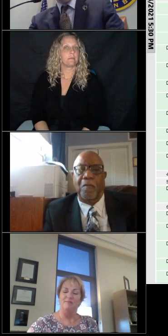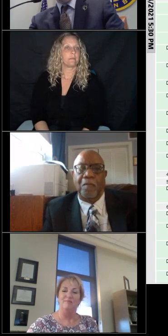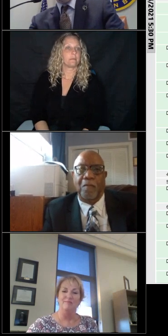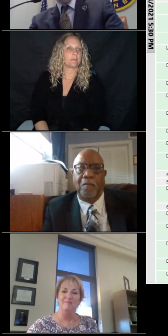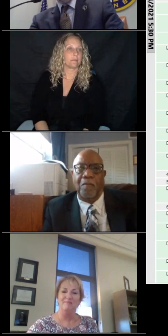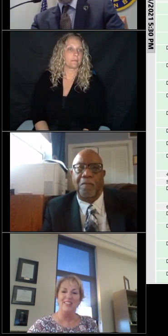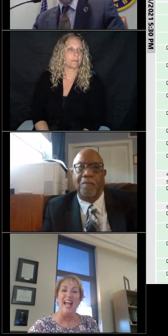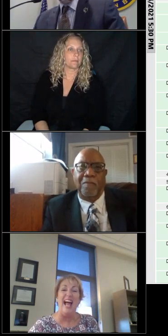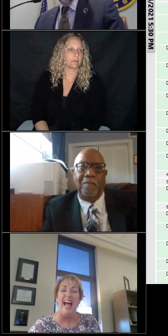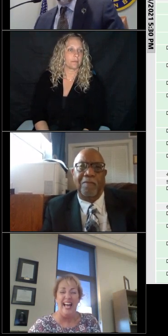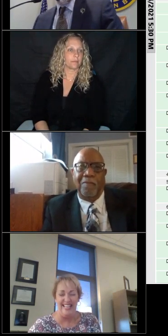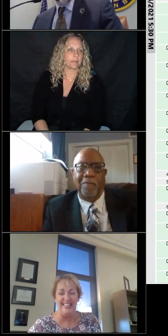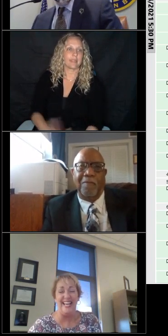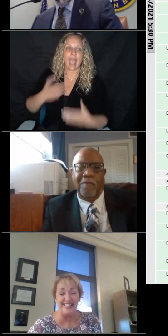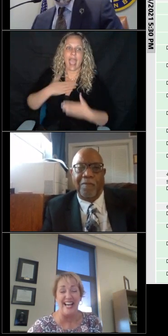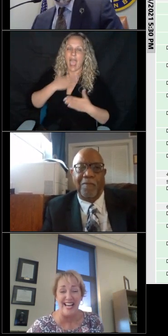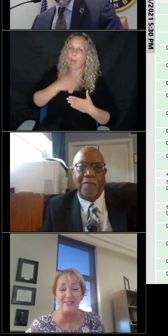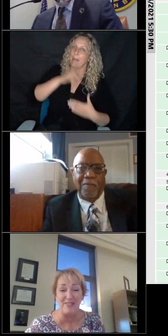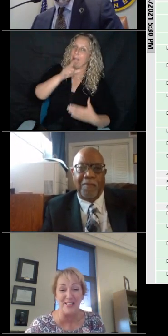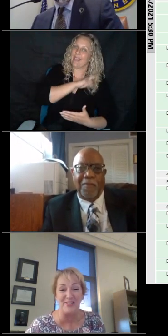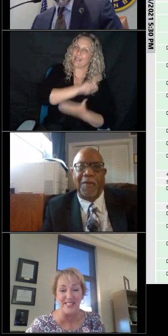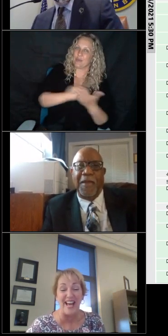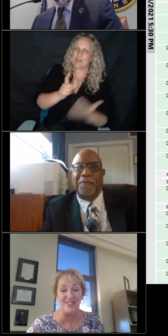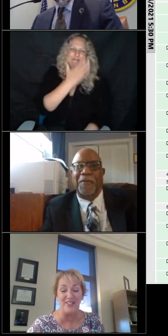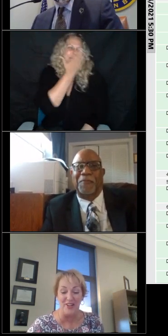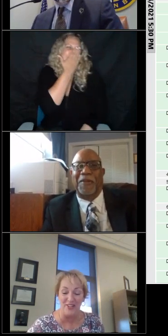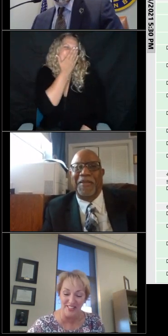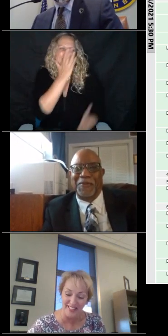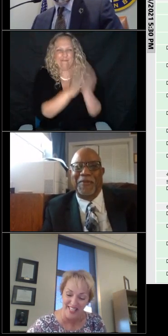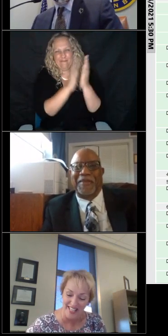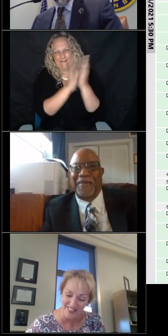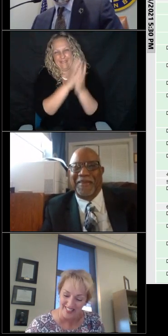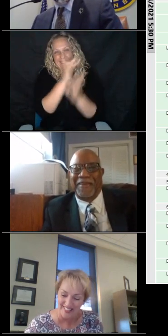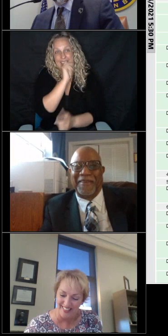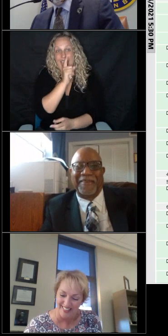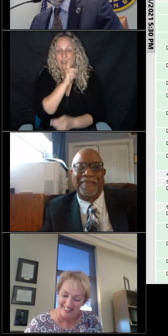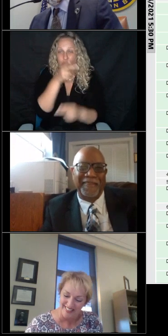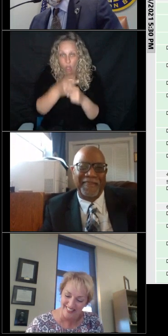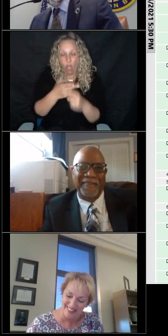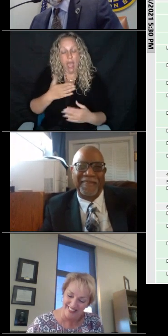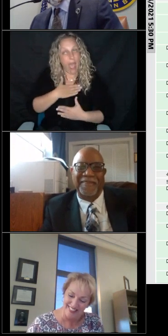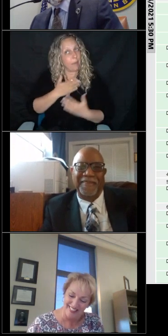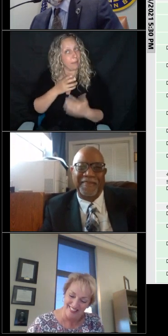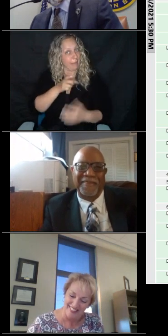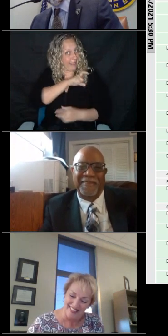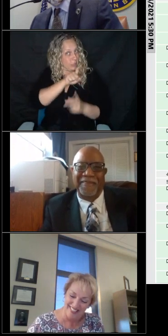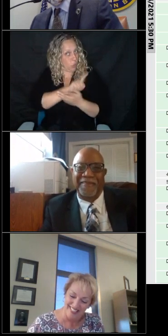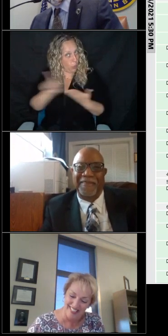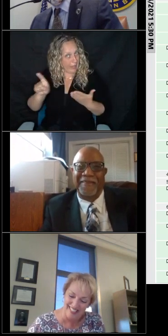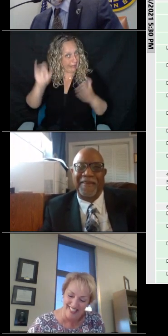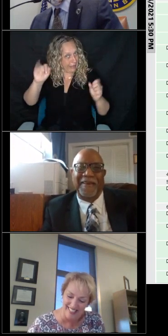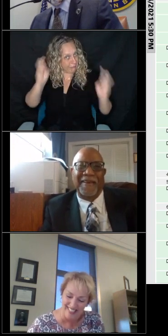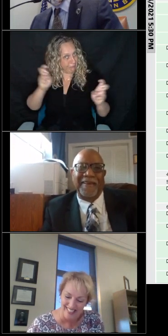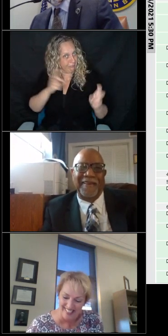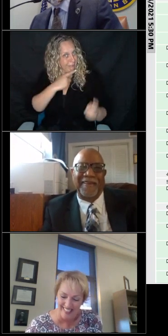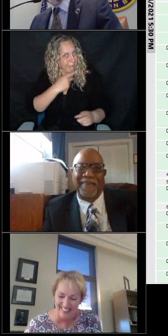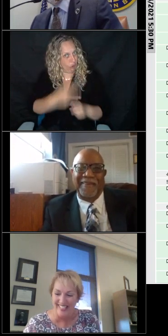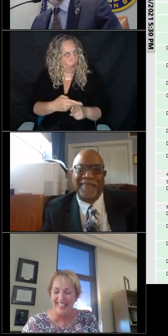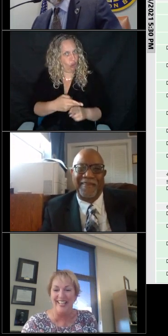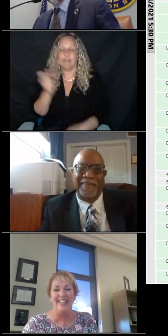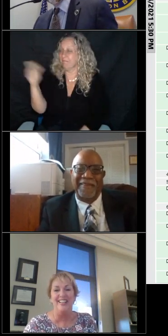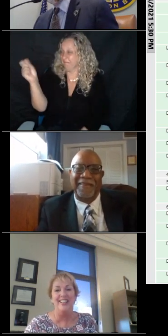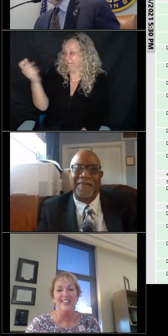Happy Police Week, especially. I asked him if that's what it's actually called. He said yes. Mayor.